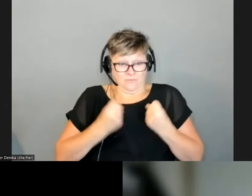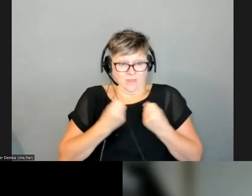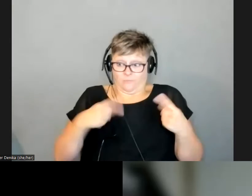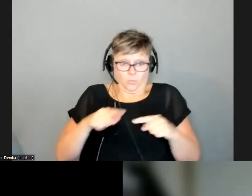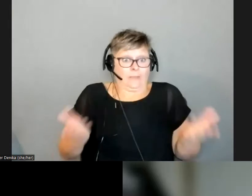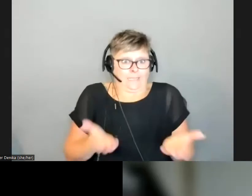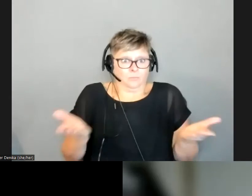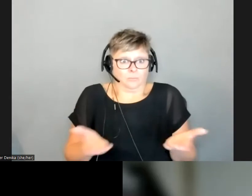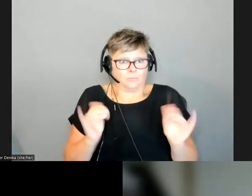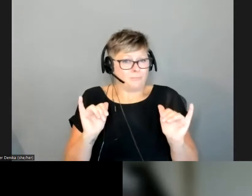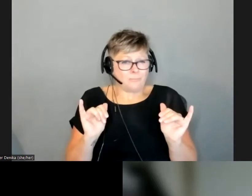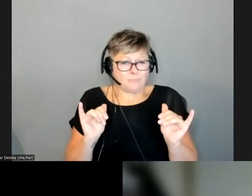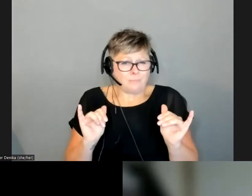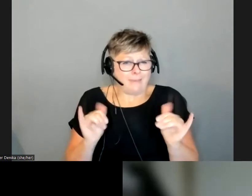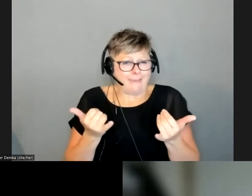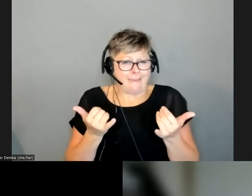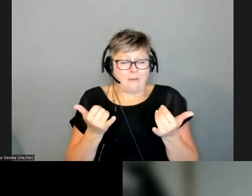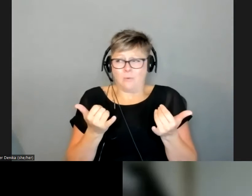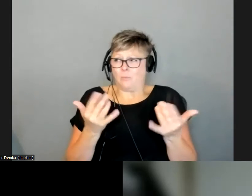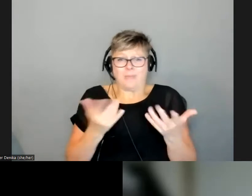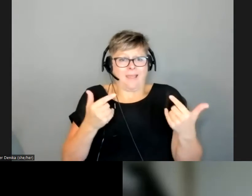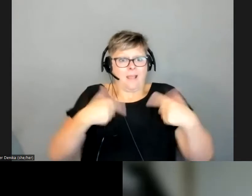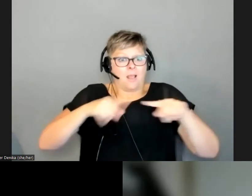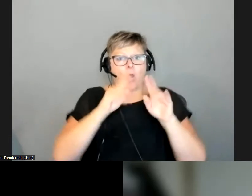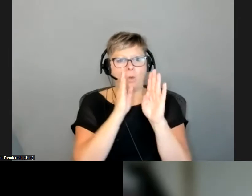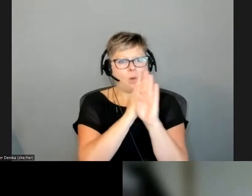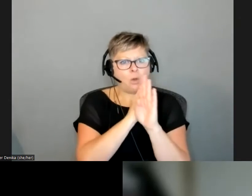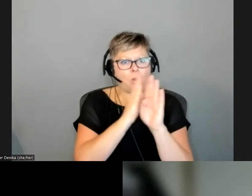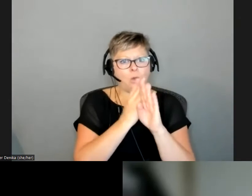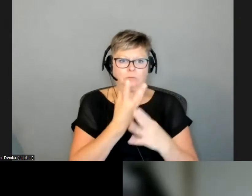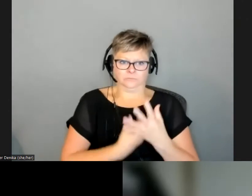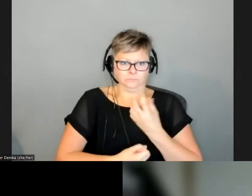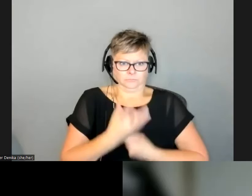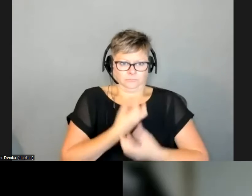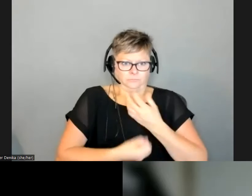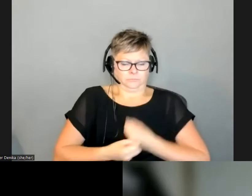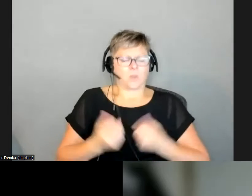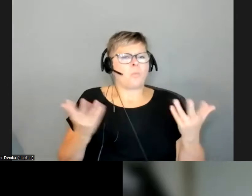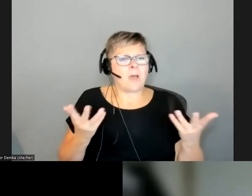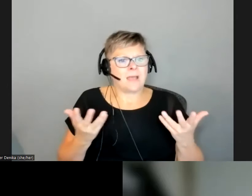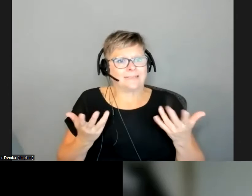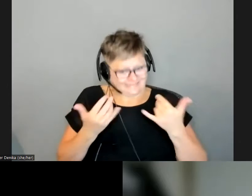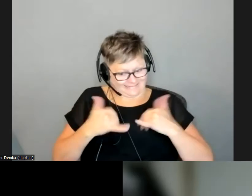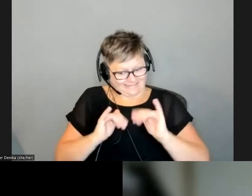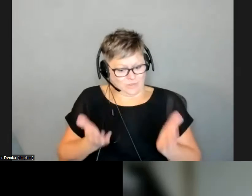You know, what have we been hiding underneath all of that? Because it's still there. And we just need to be able to be accessing